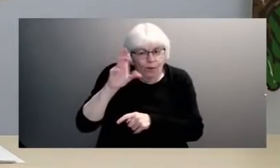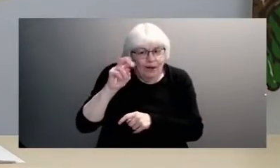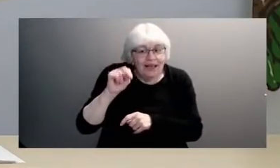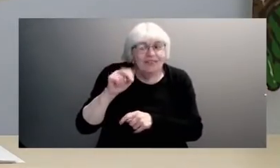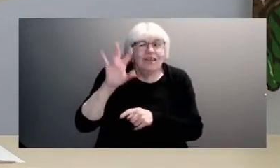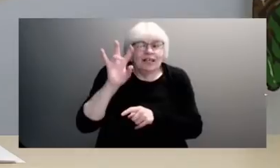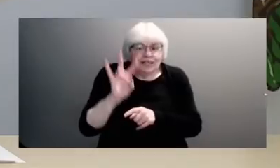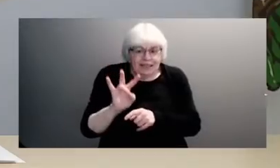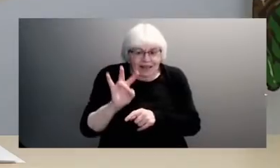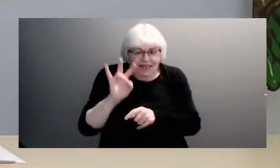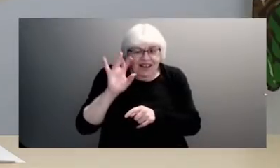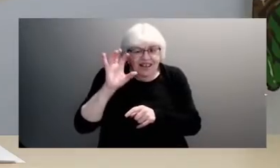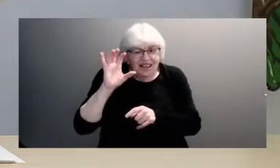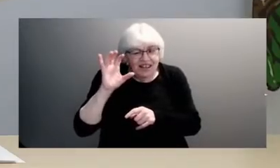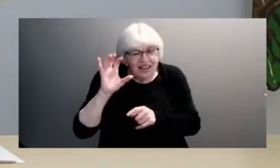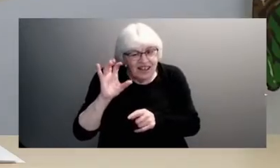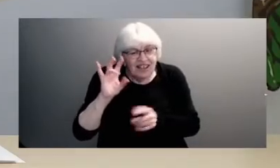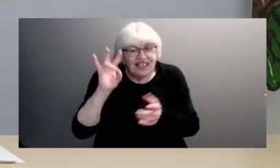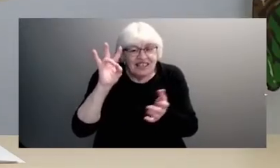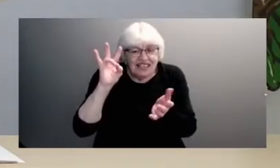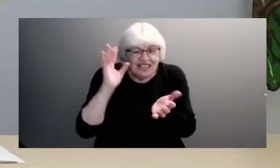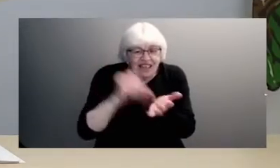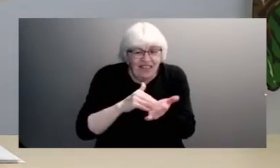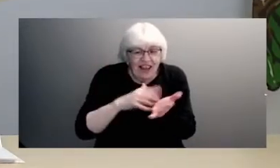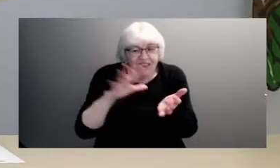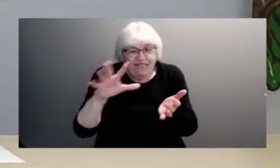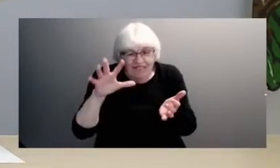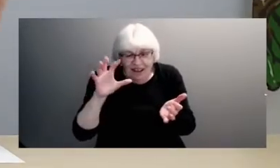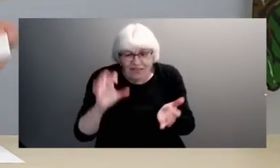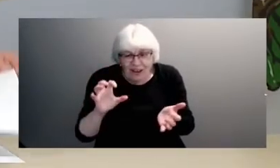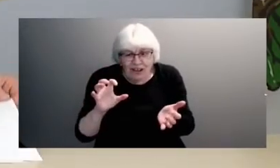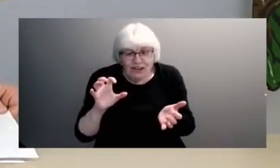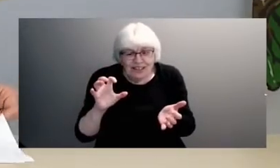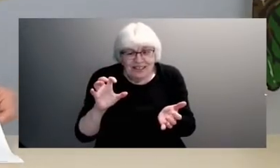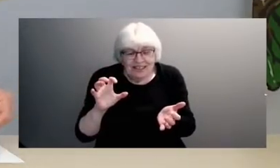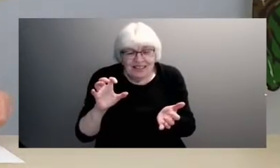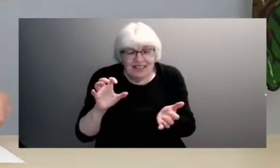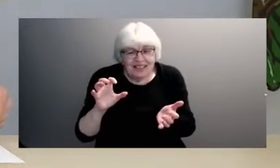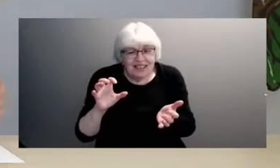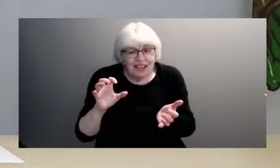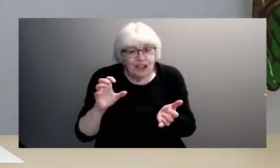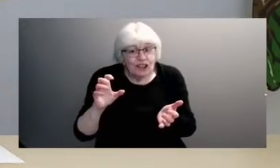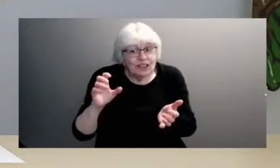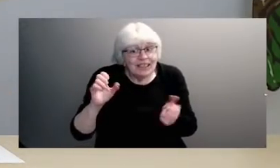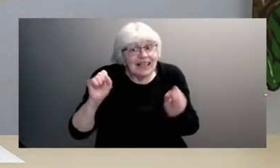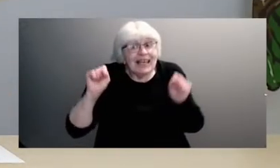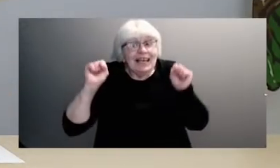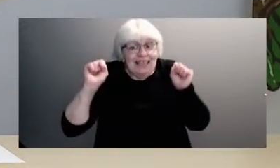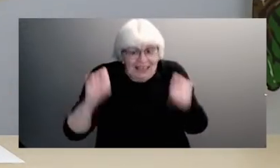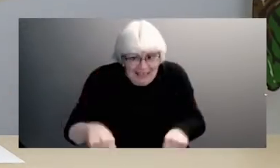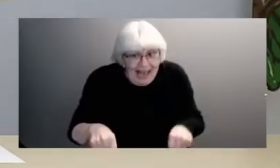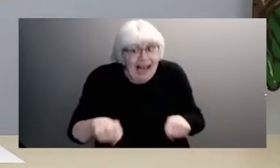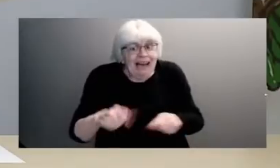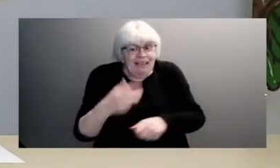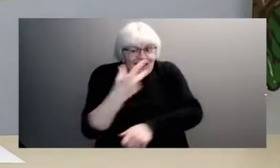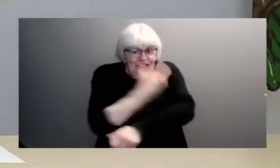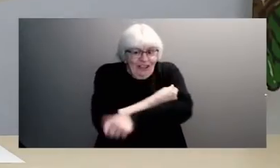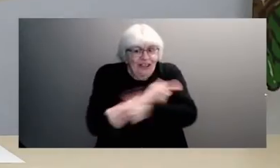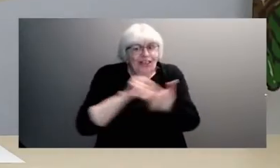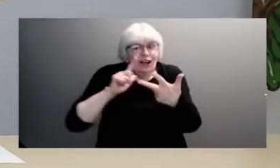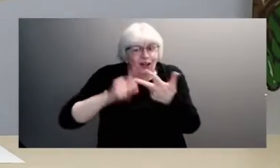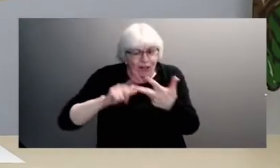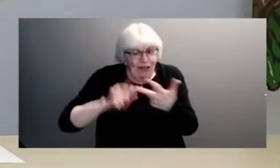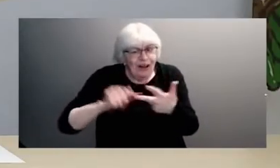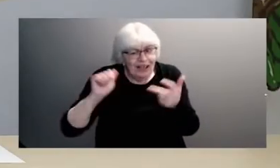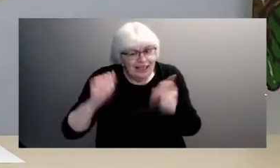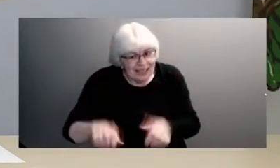booster and have not yet received one. So I really encourage those who are eligible to book their appointment. We will